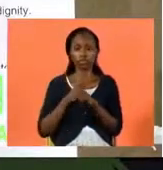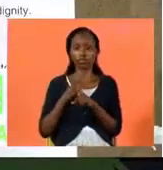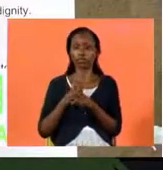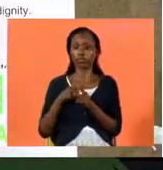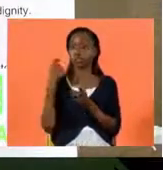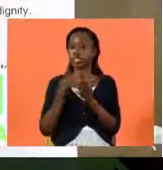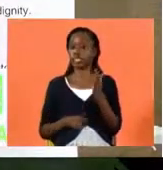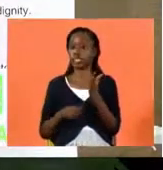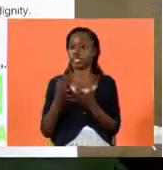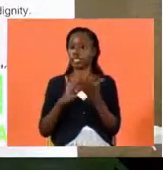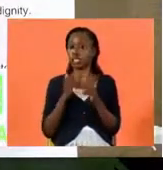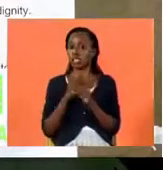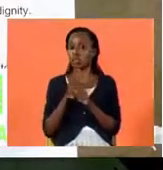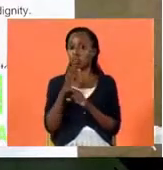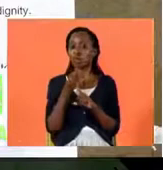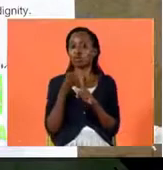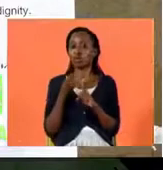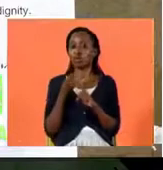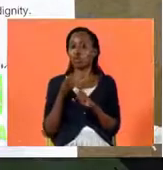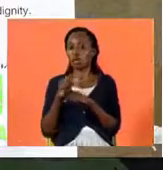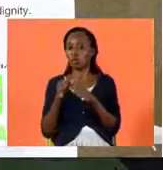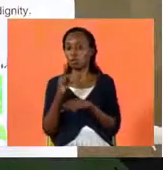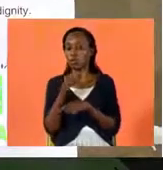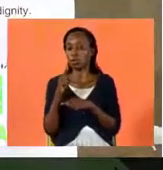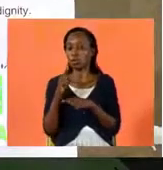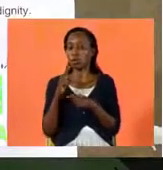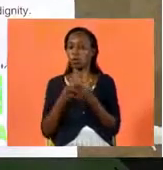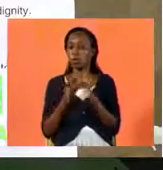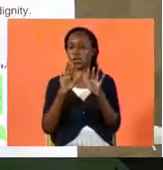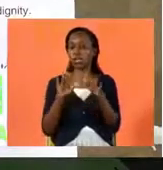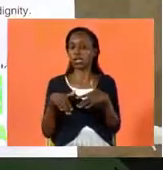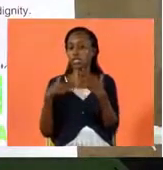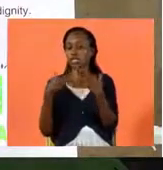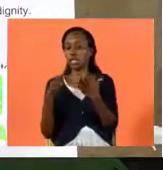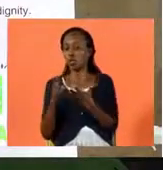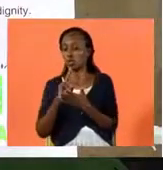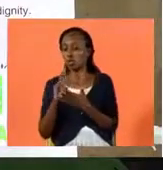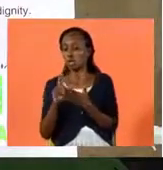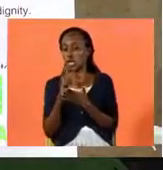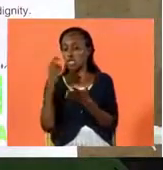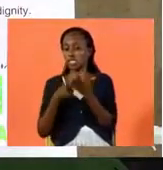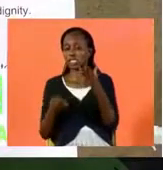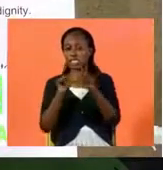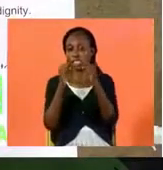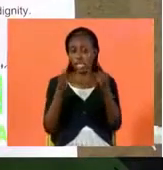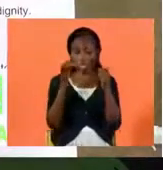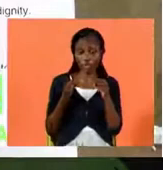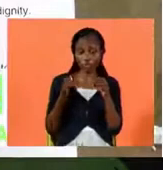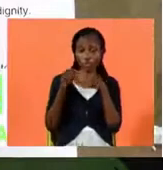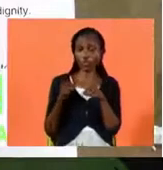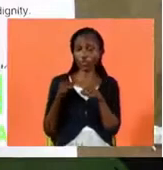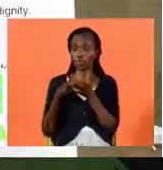Network, one of the impacts of illicit financial flows is how it disrupts our taxation system, right? So if today we're going to